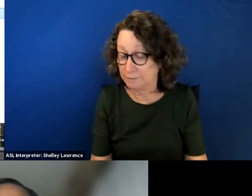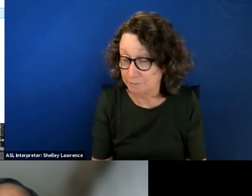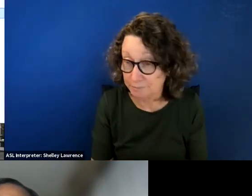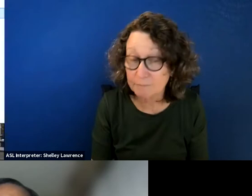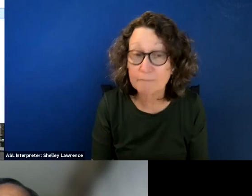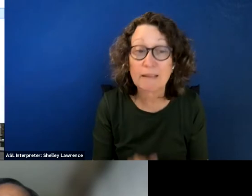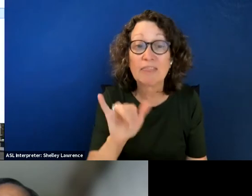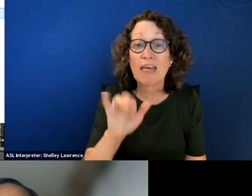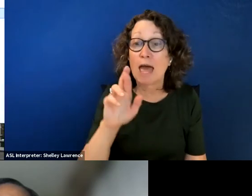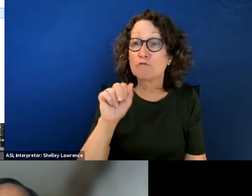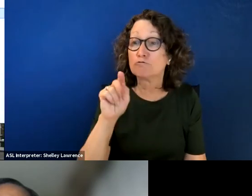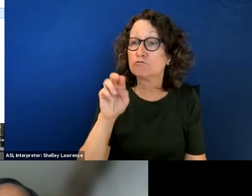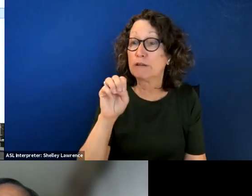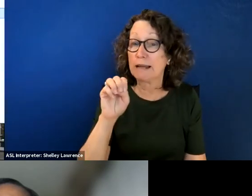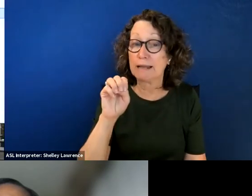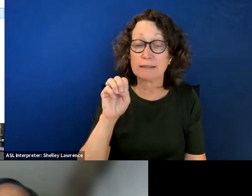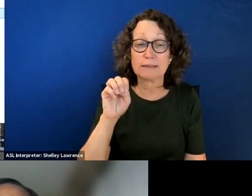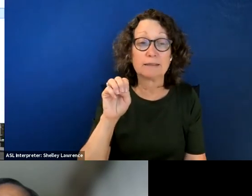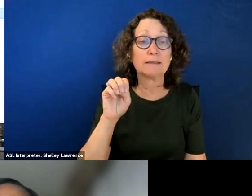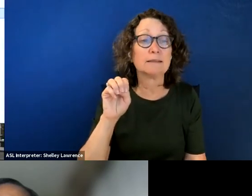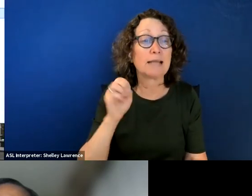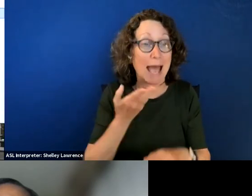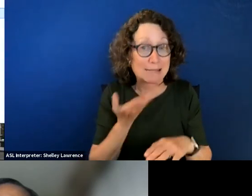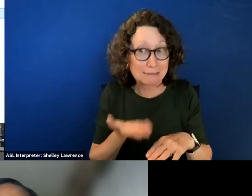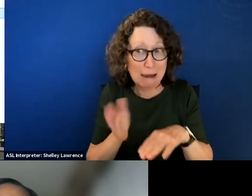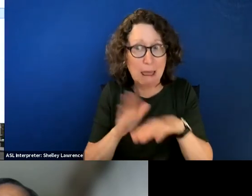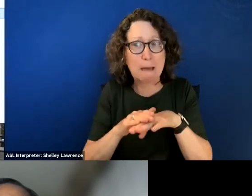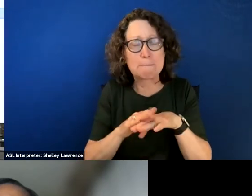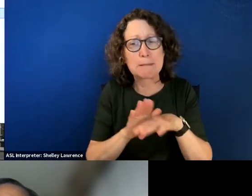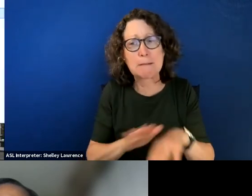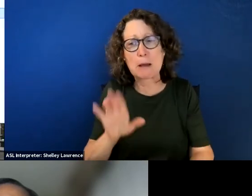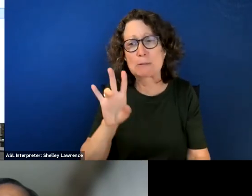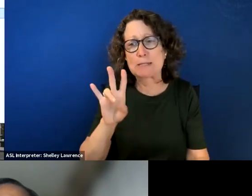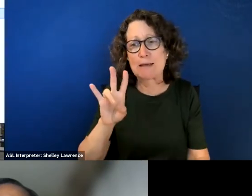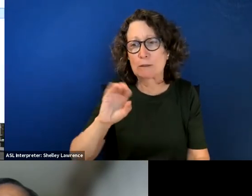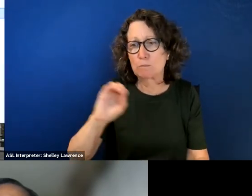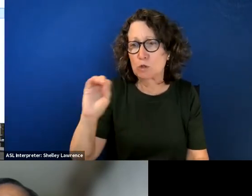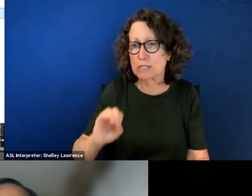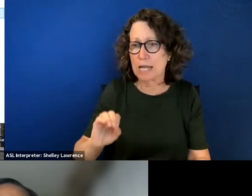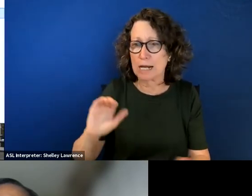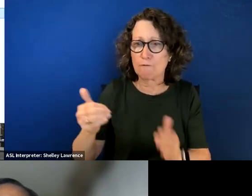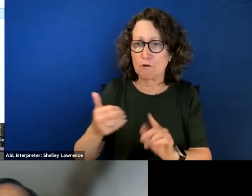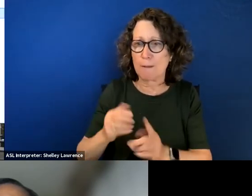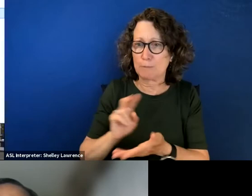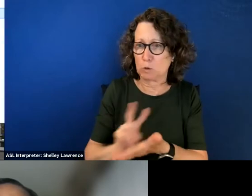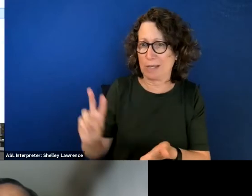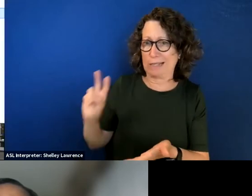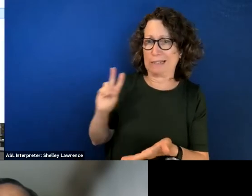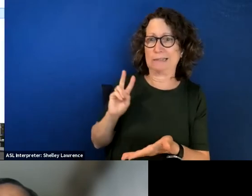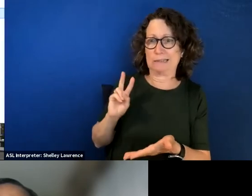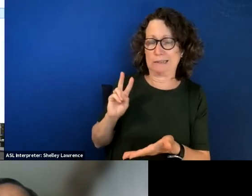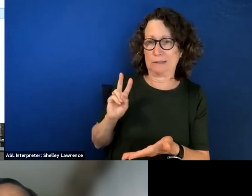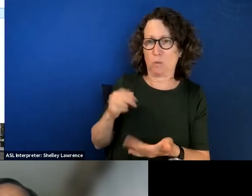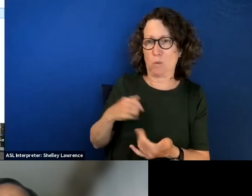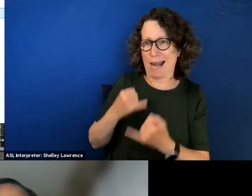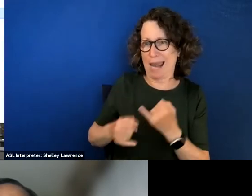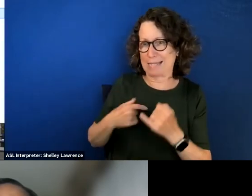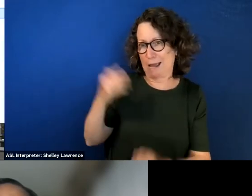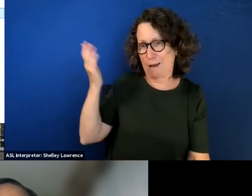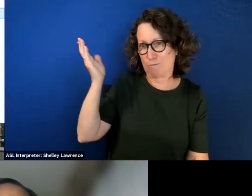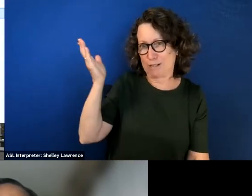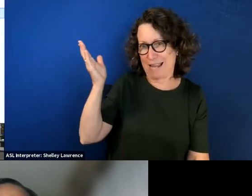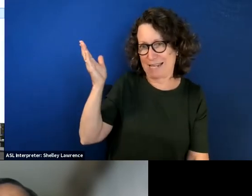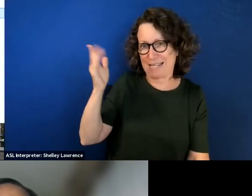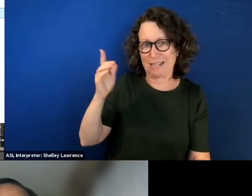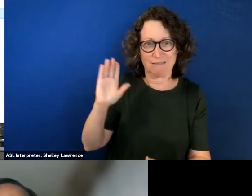That rate has gone up about 7% from 2 weeks ago, when I last presented